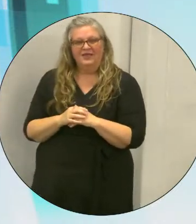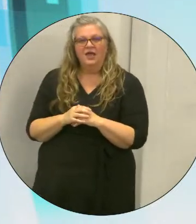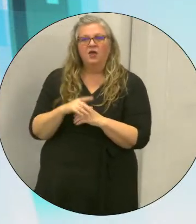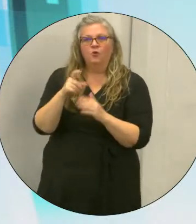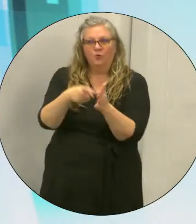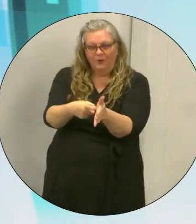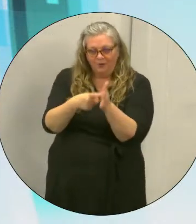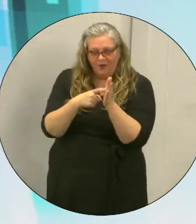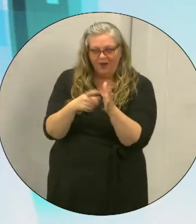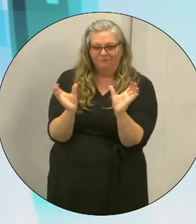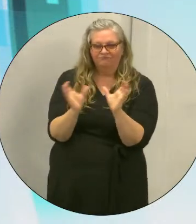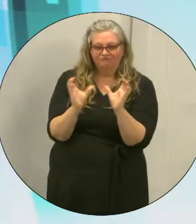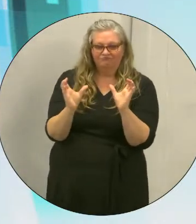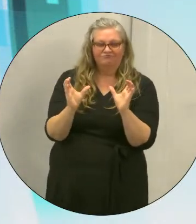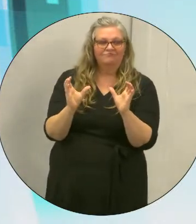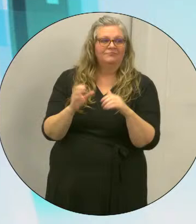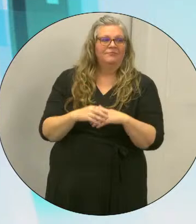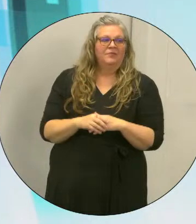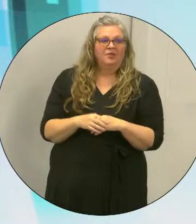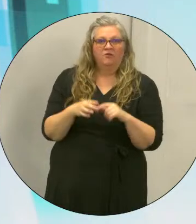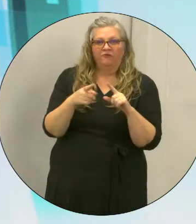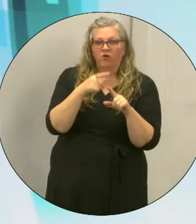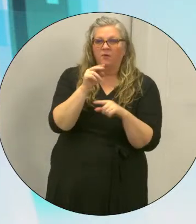a license and endorsement from the Nevada